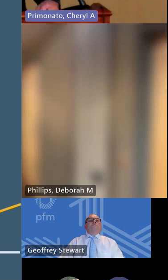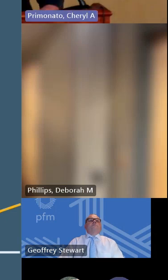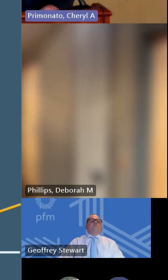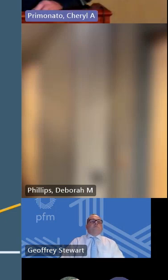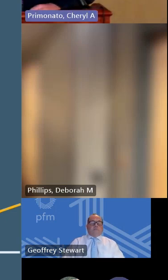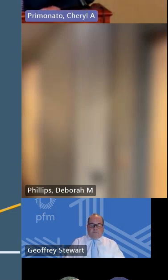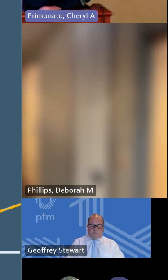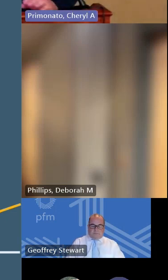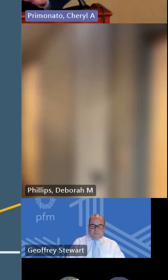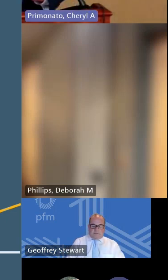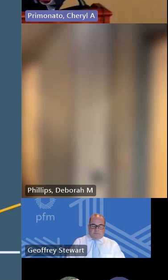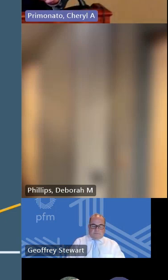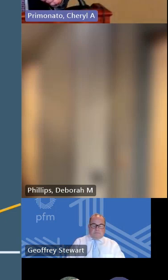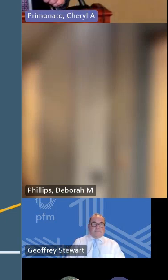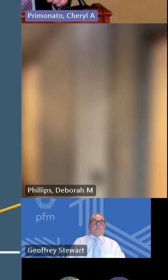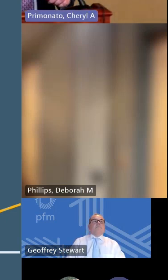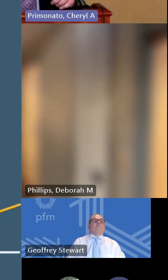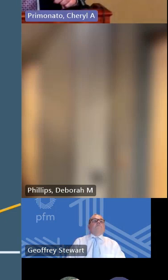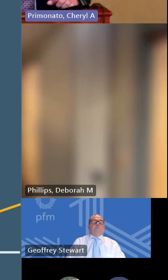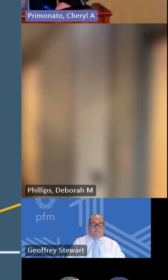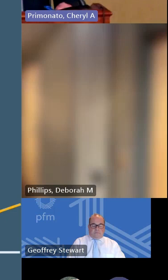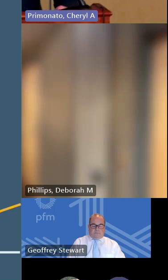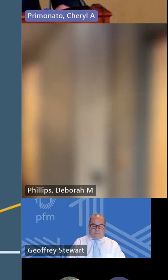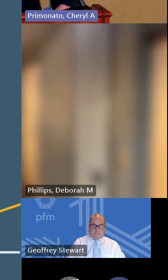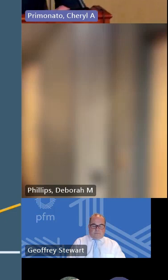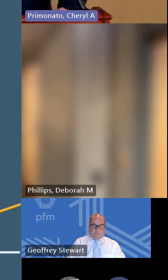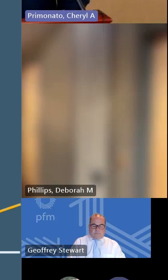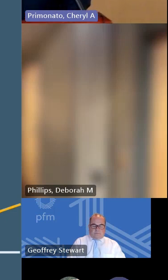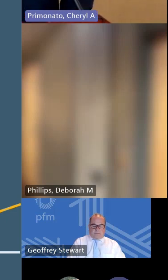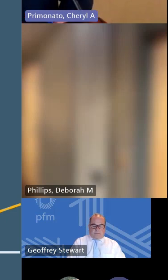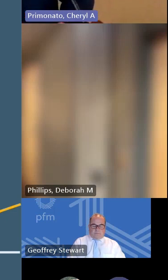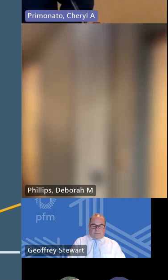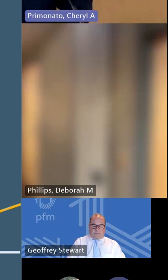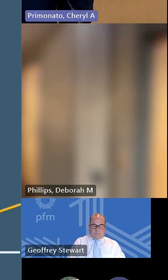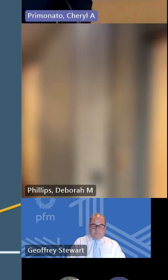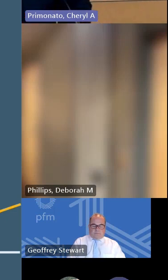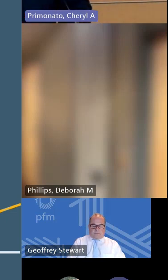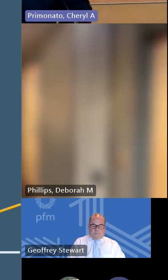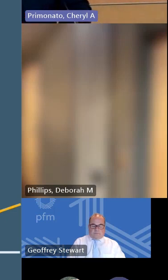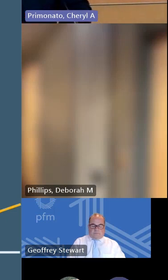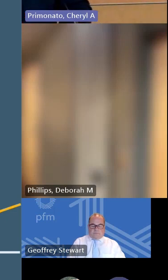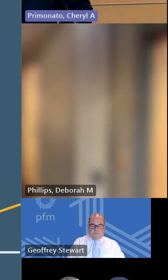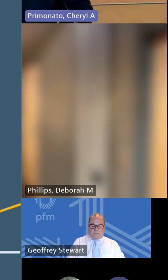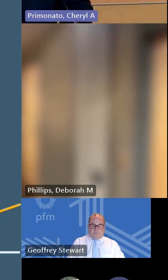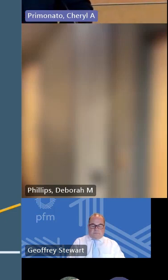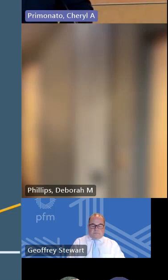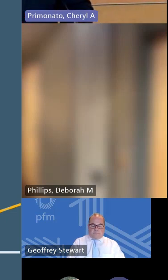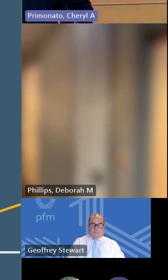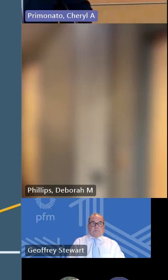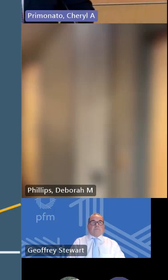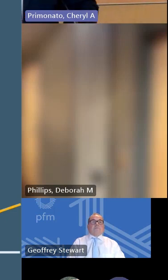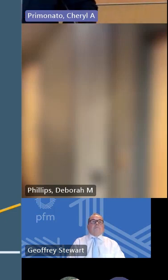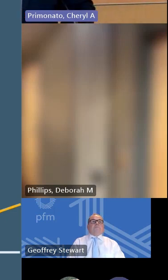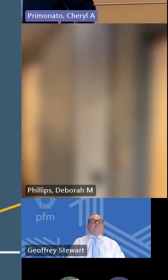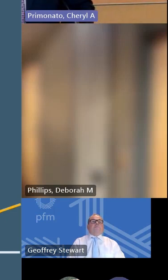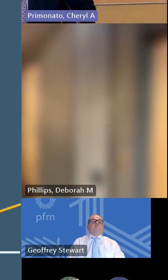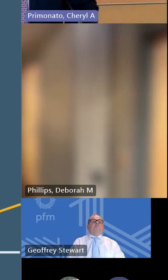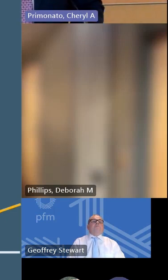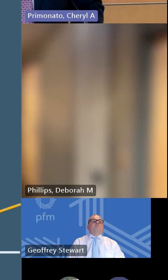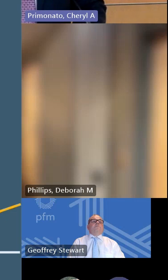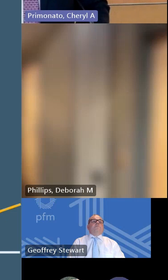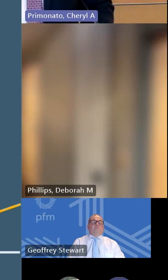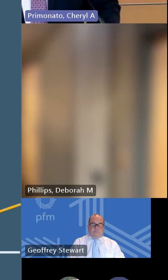Thank you. Good morning, committee members. I'm Philip St. Pierre. I'm the Director of Transit Scheduling here at PRT. And today I'm going to give you a